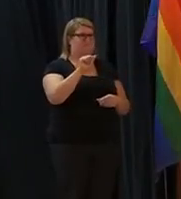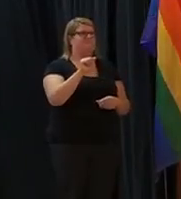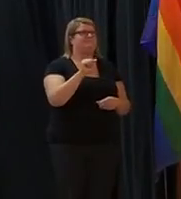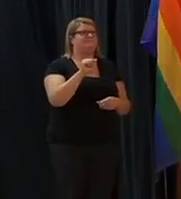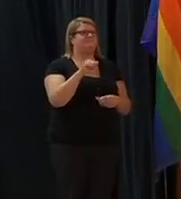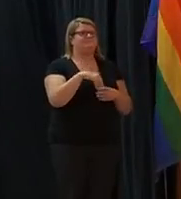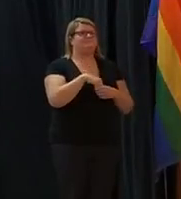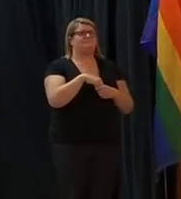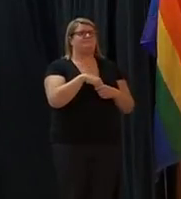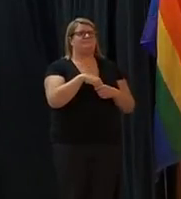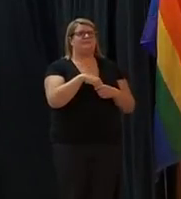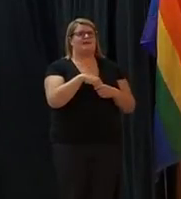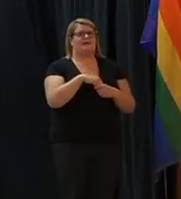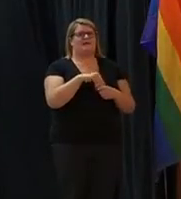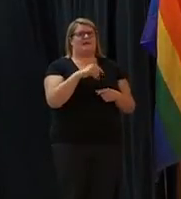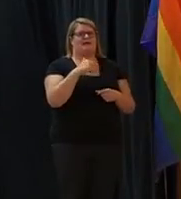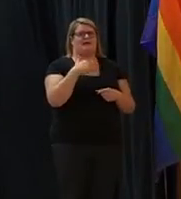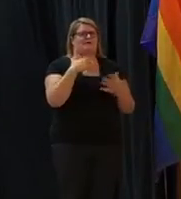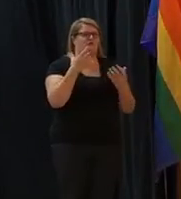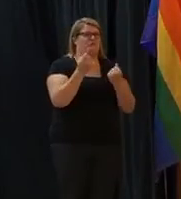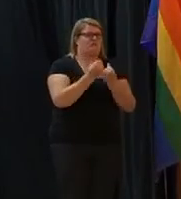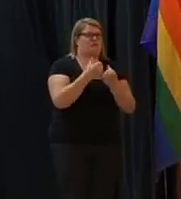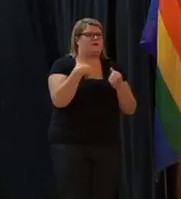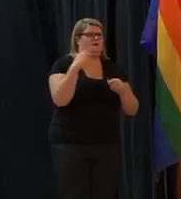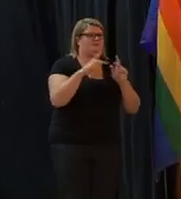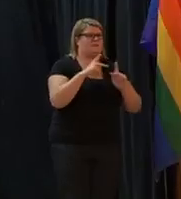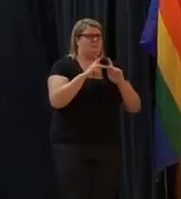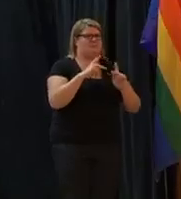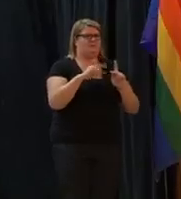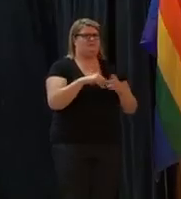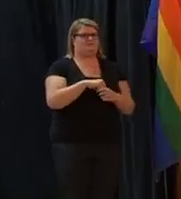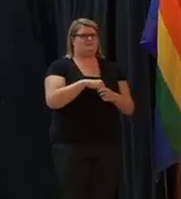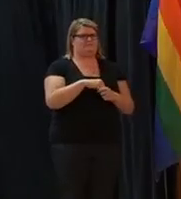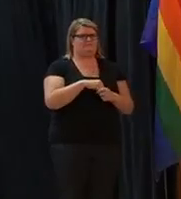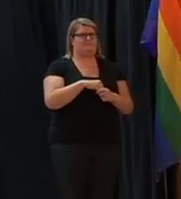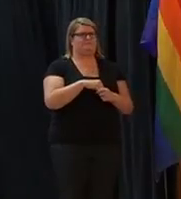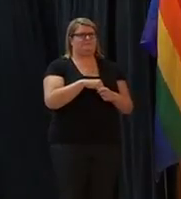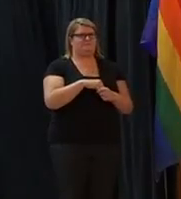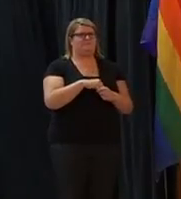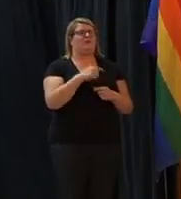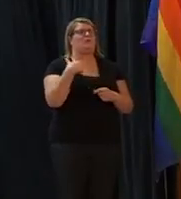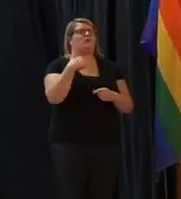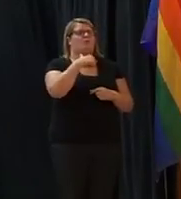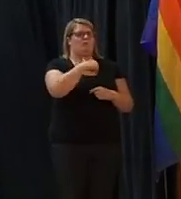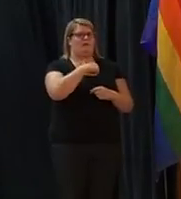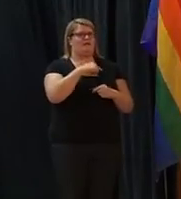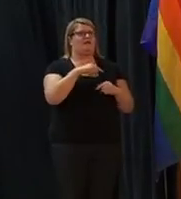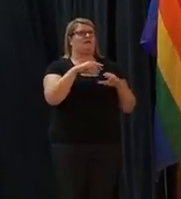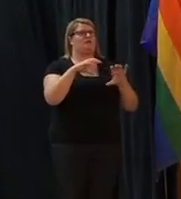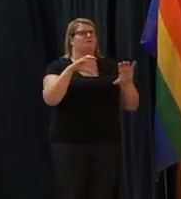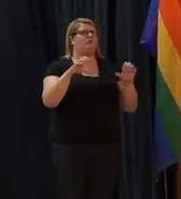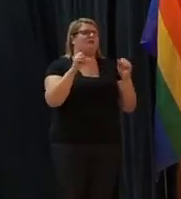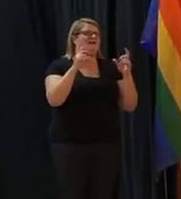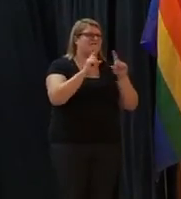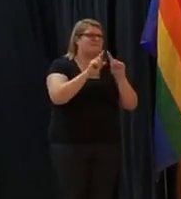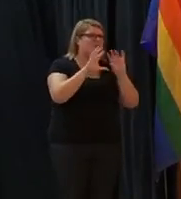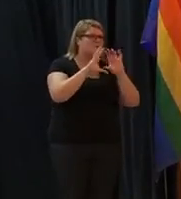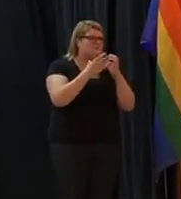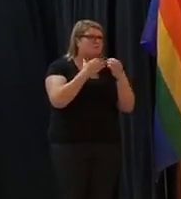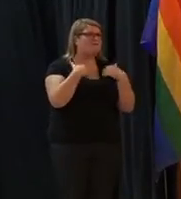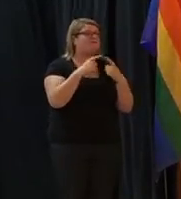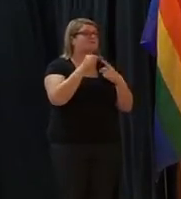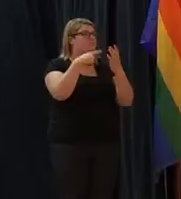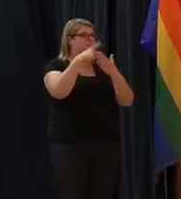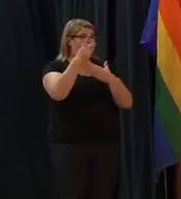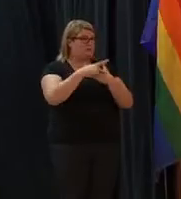deal specifically with only young people. So what we do, we mobilize them into small solidarity groups. We do a lot of sensitization programs